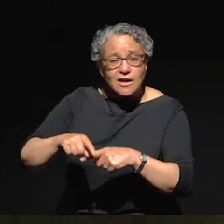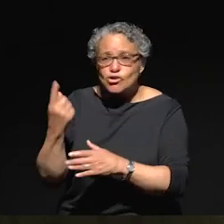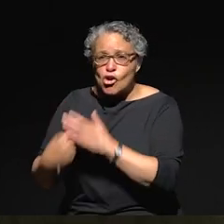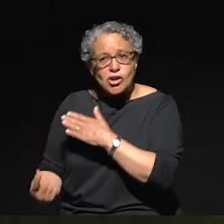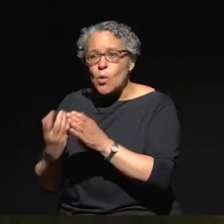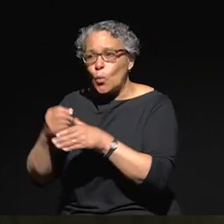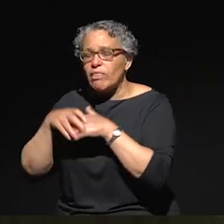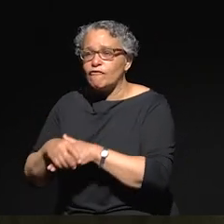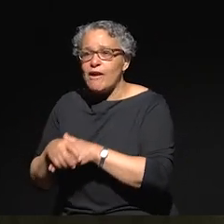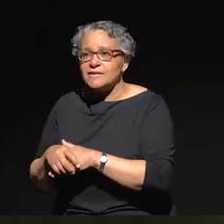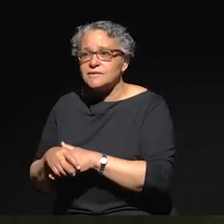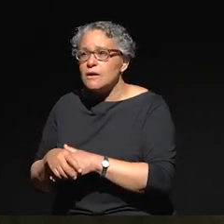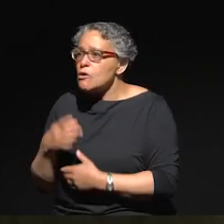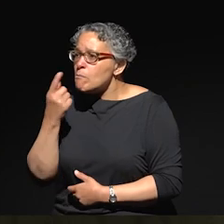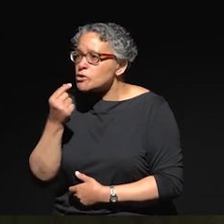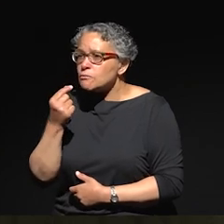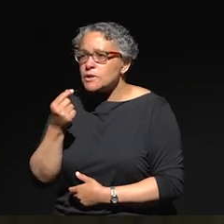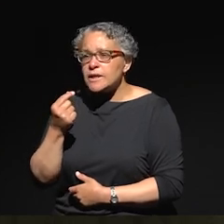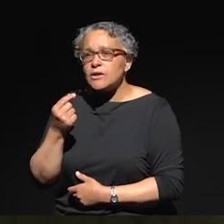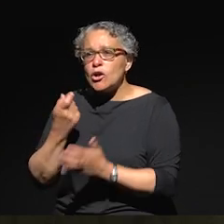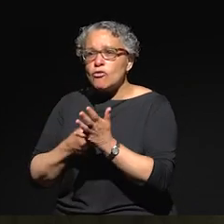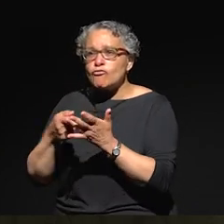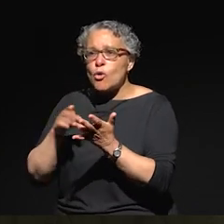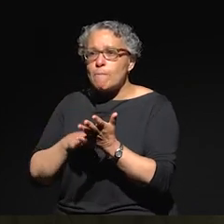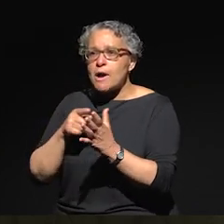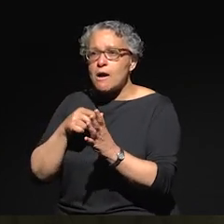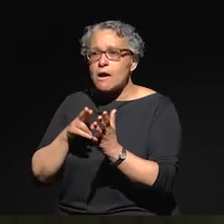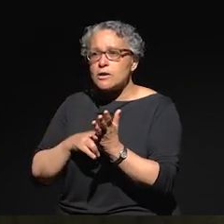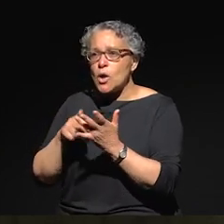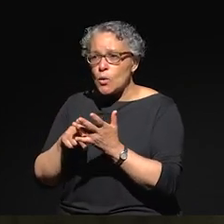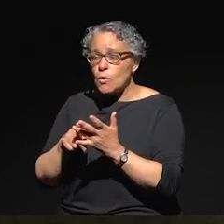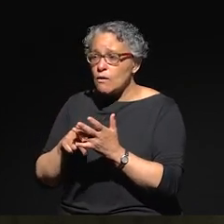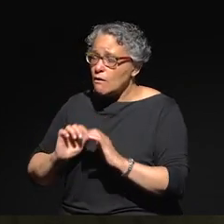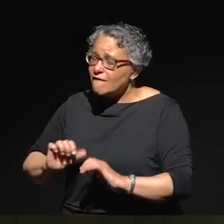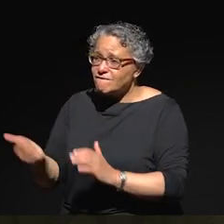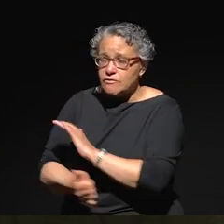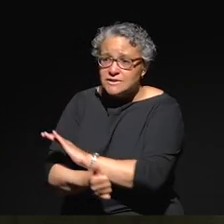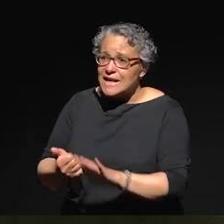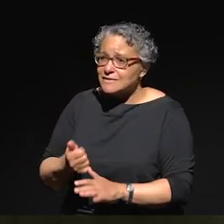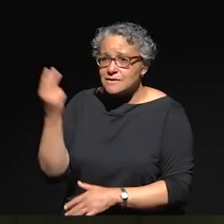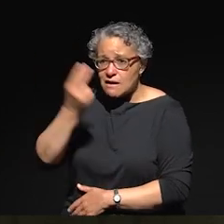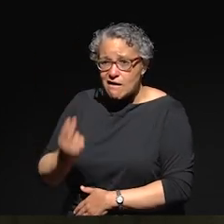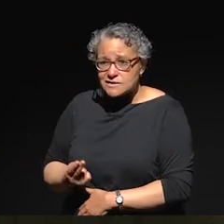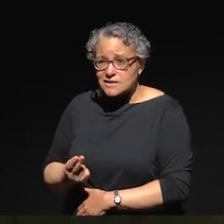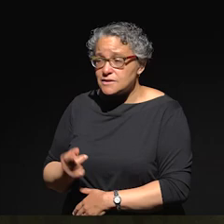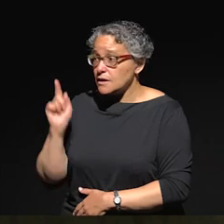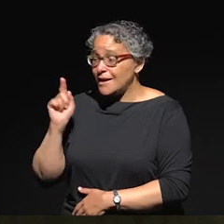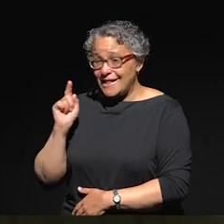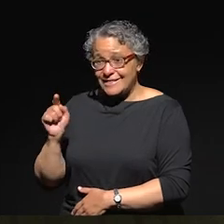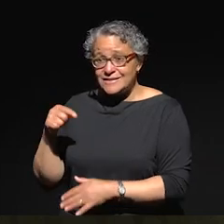friend, probably Giulio Romano. Giulio Romano was a very, very talented artist. I think by this time he was